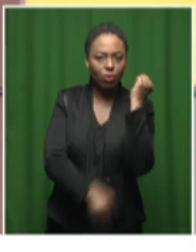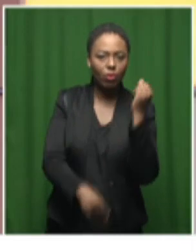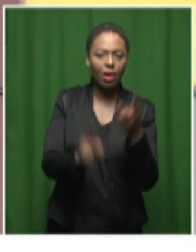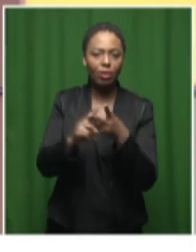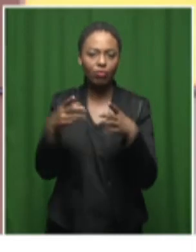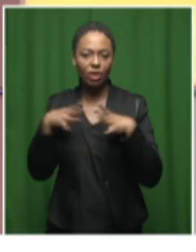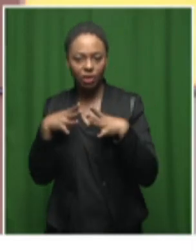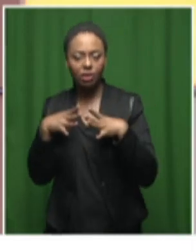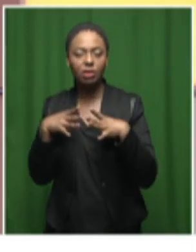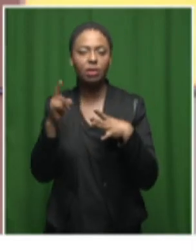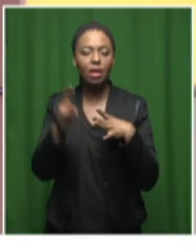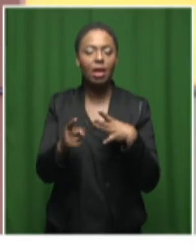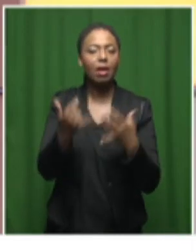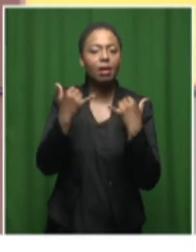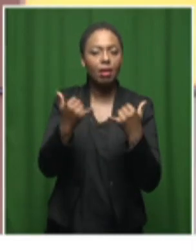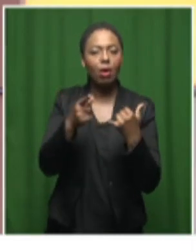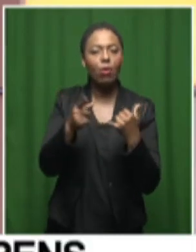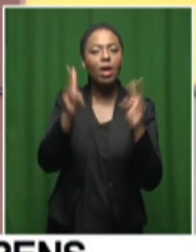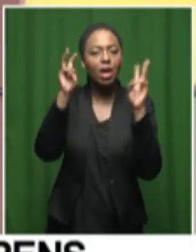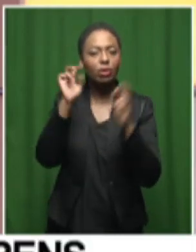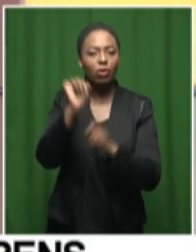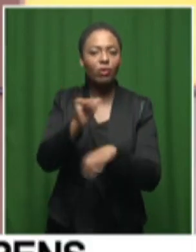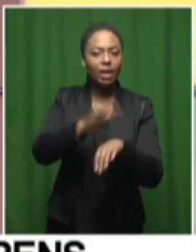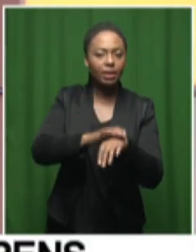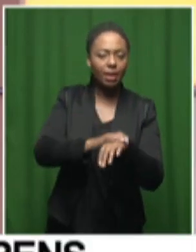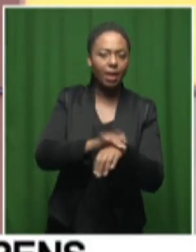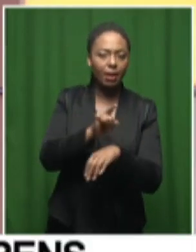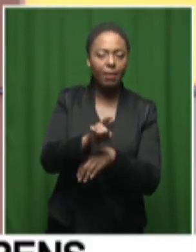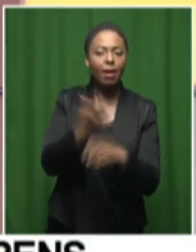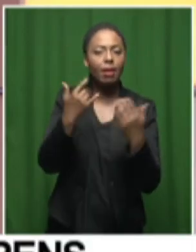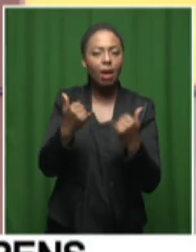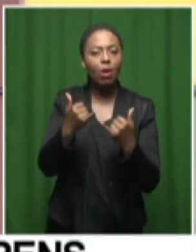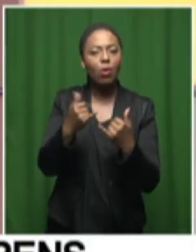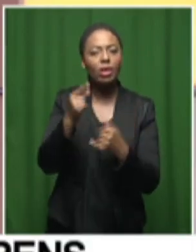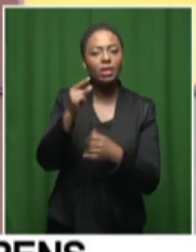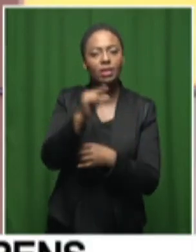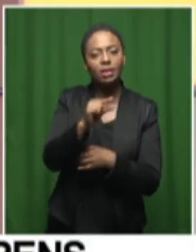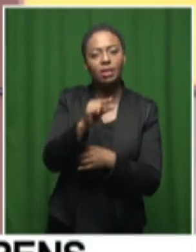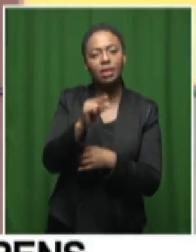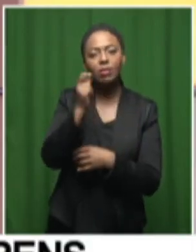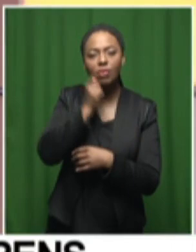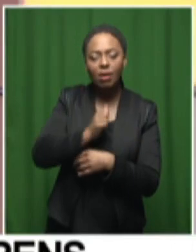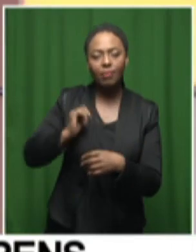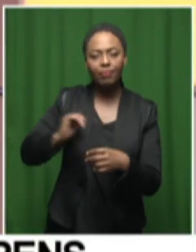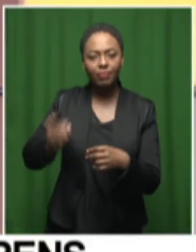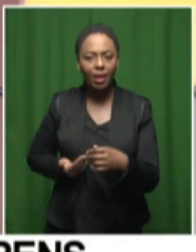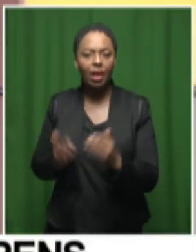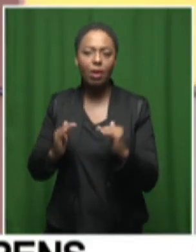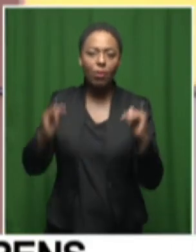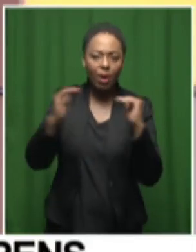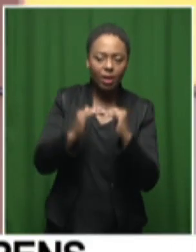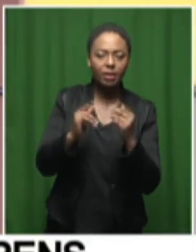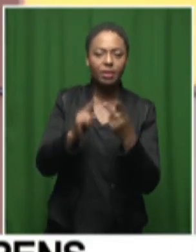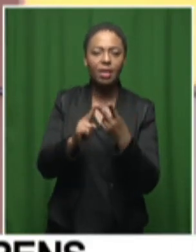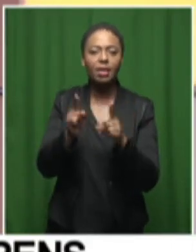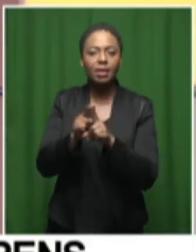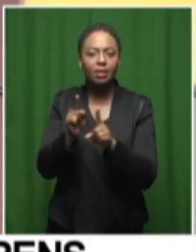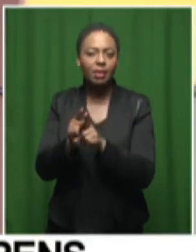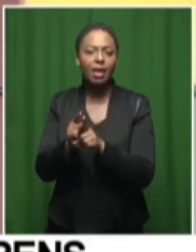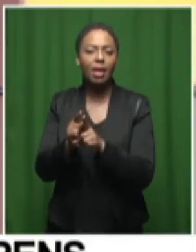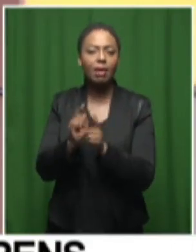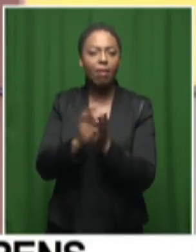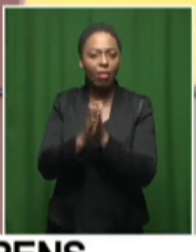schools and essentially engaging on issues of the time, but looking at like gender equality, looking at themes like betrayal, but also trying